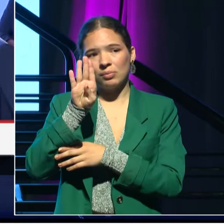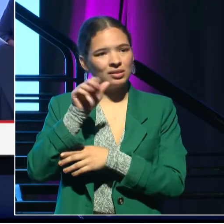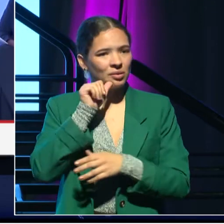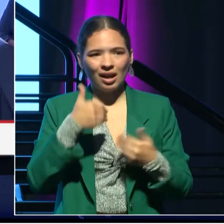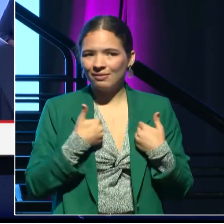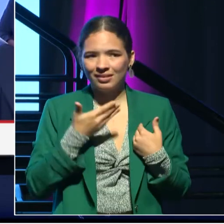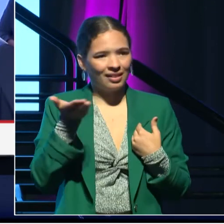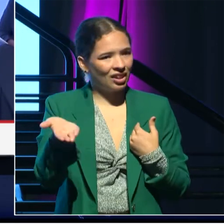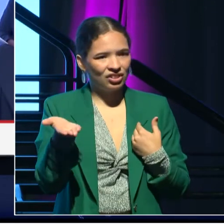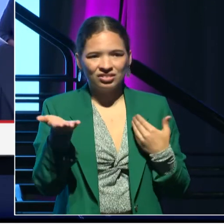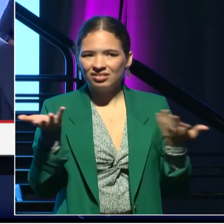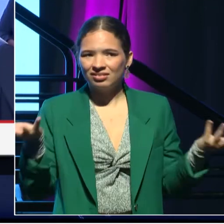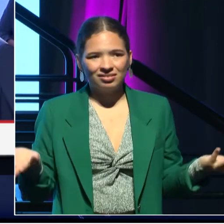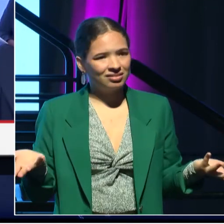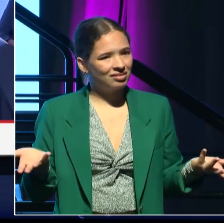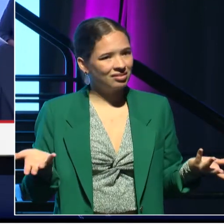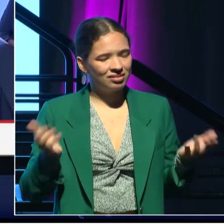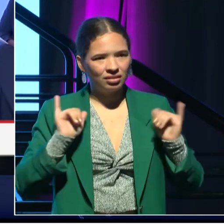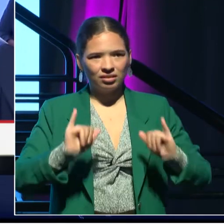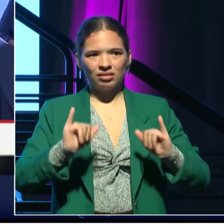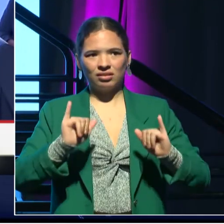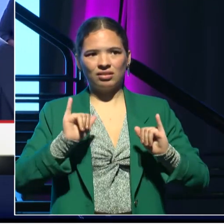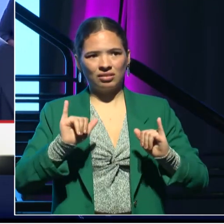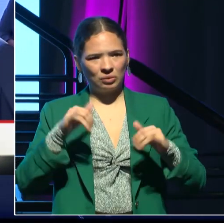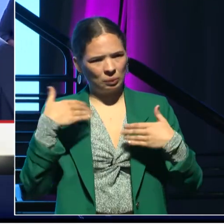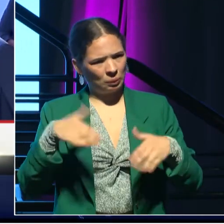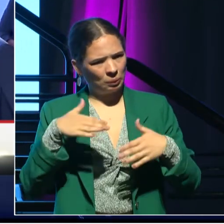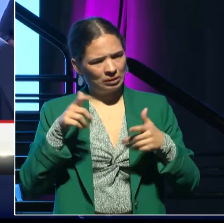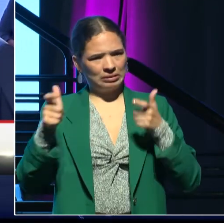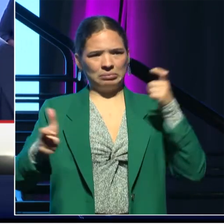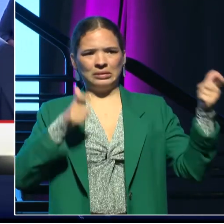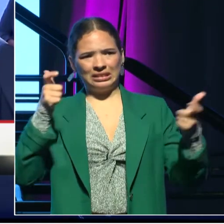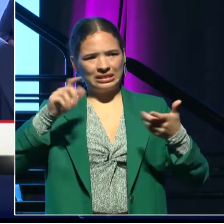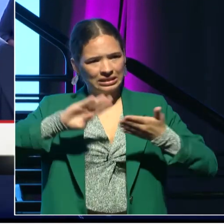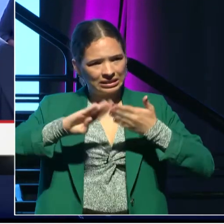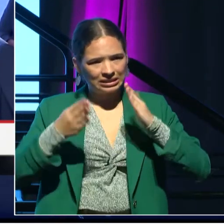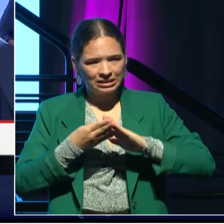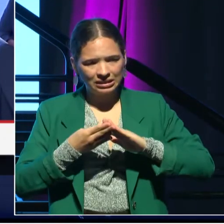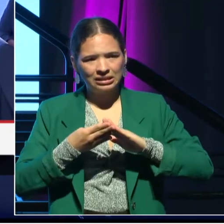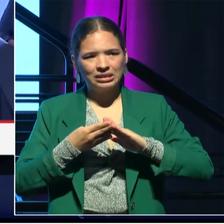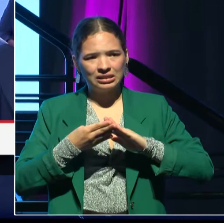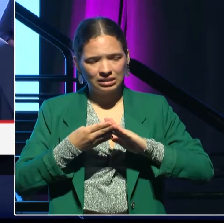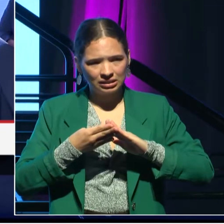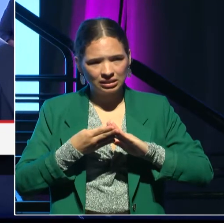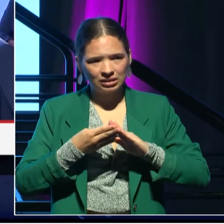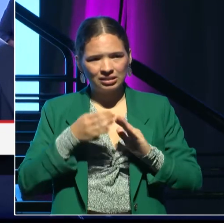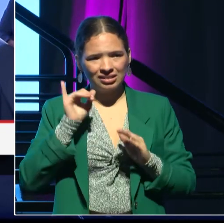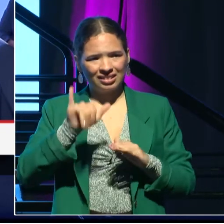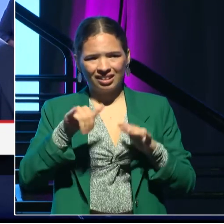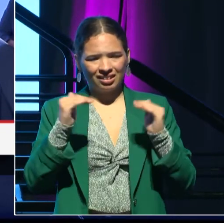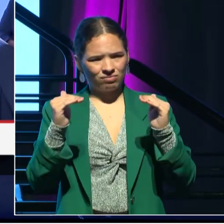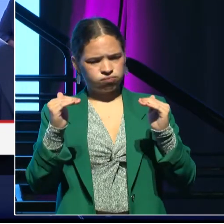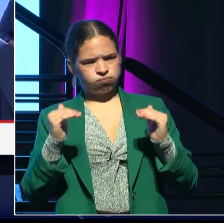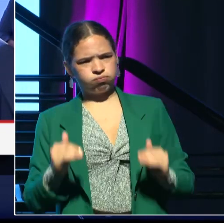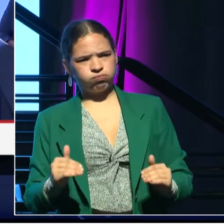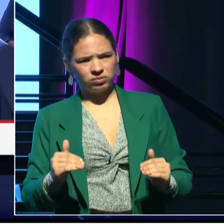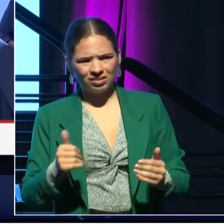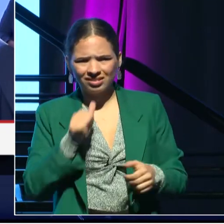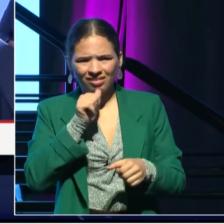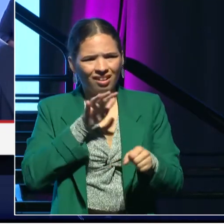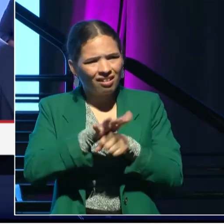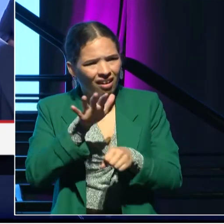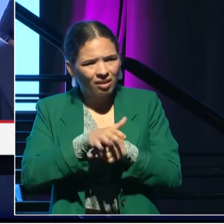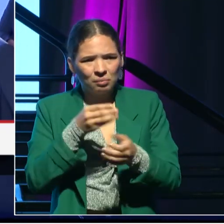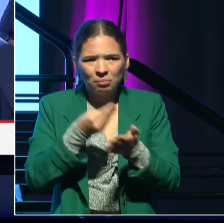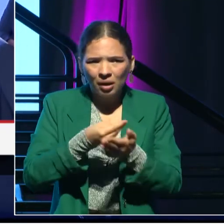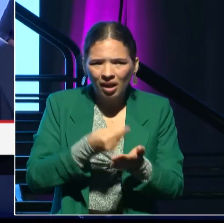base from a major city. Trenton actually never recovered from the riots of the 60s. It's still very heavily underinvested in. And then you wonder